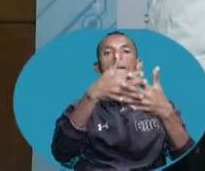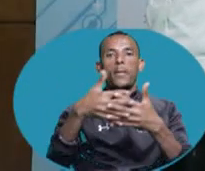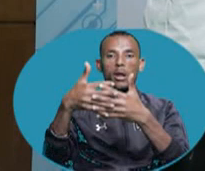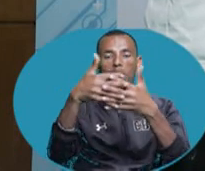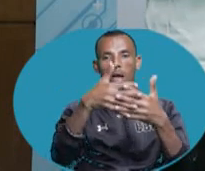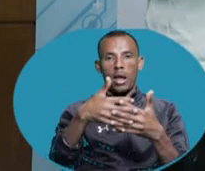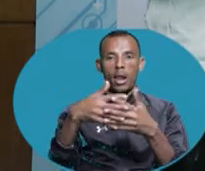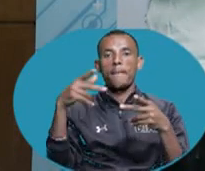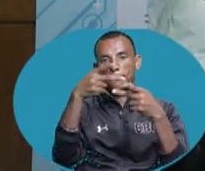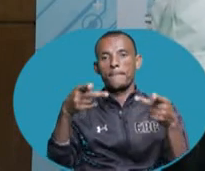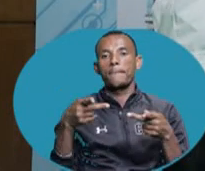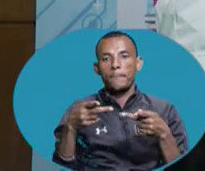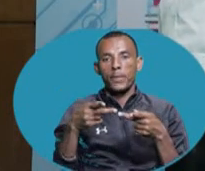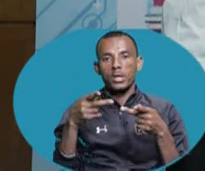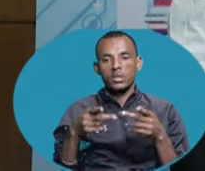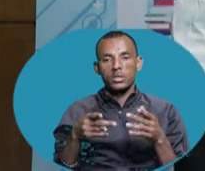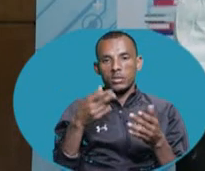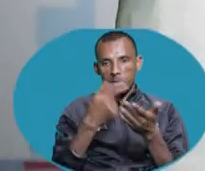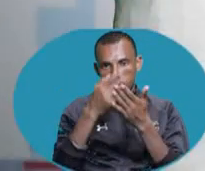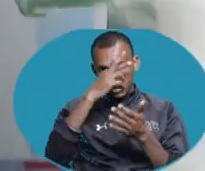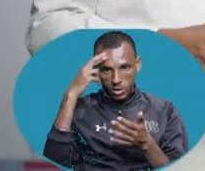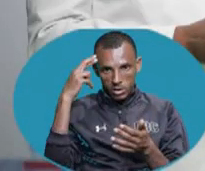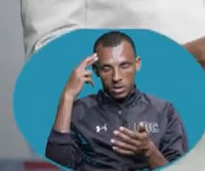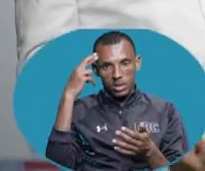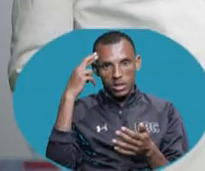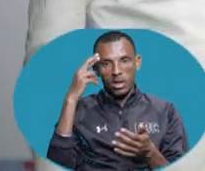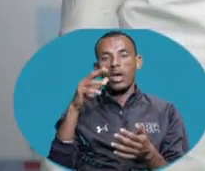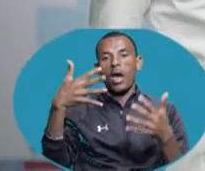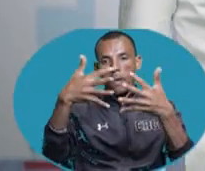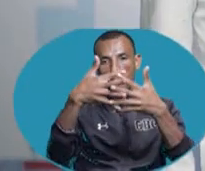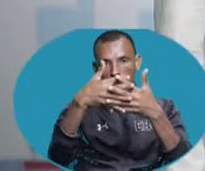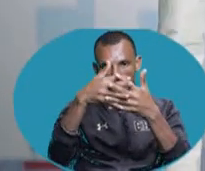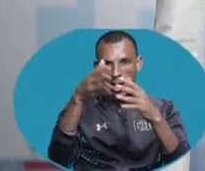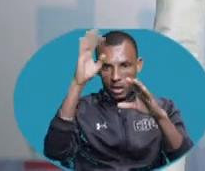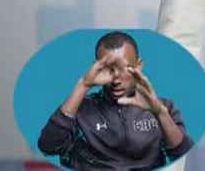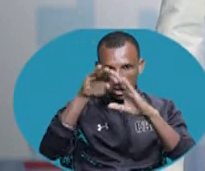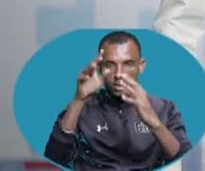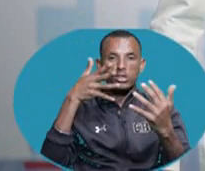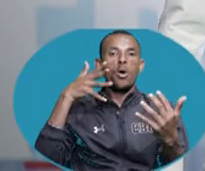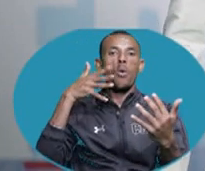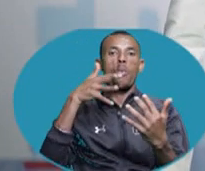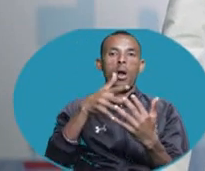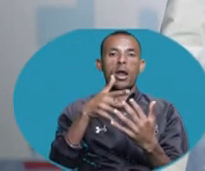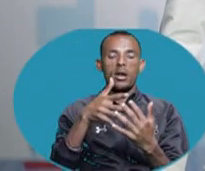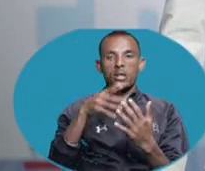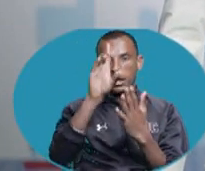As a result of this, USA entered into the war since December